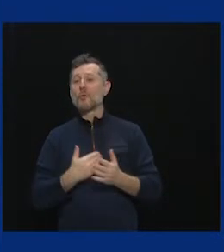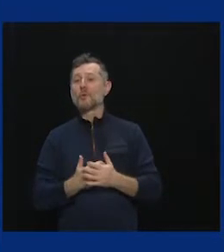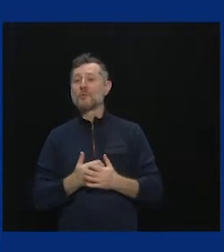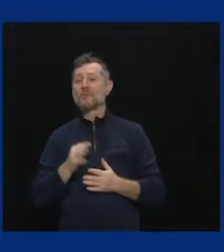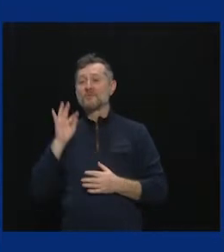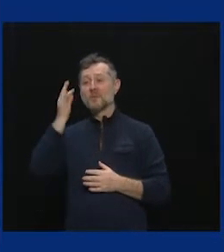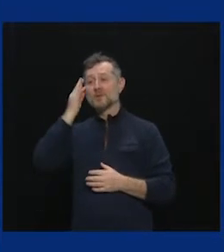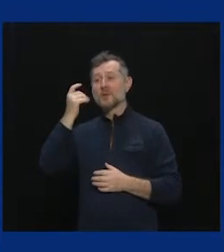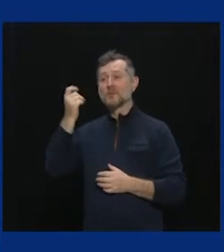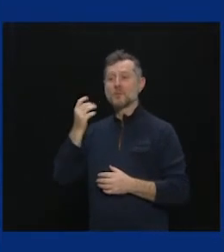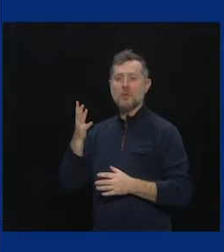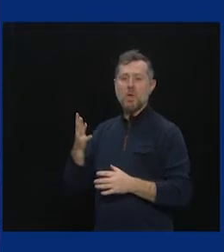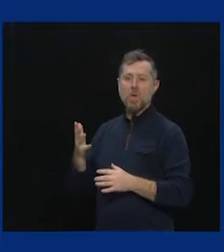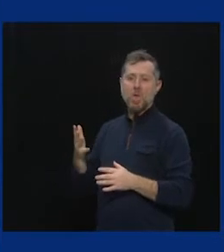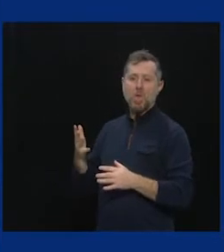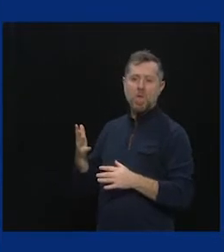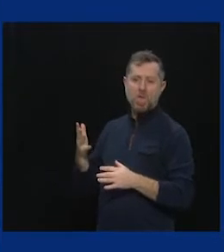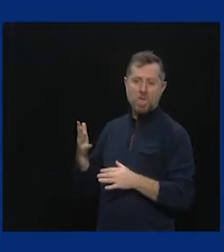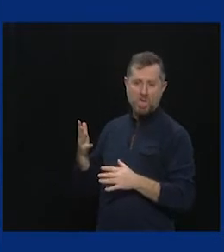I didn't know what to do.